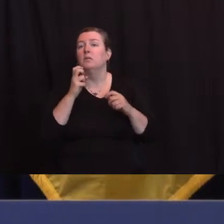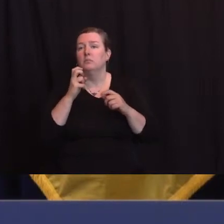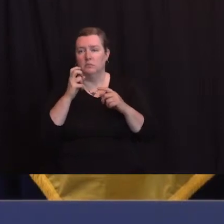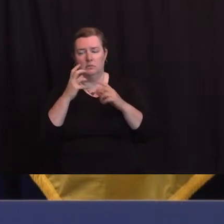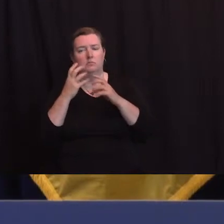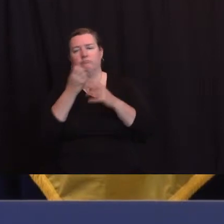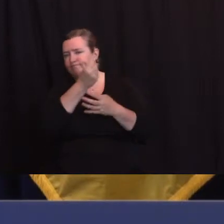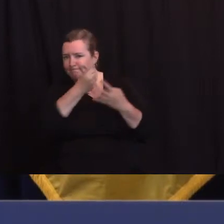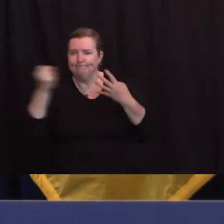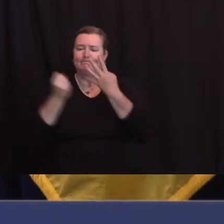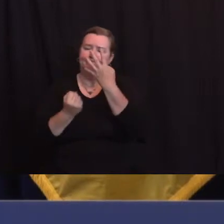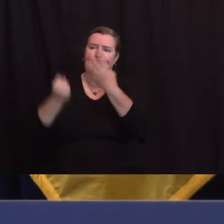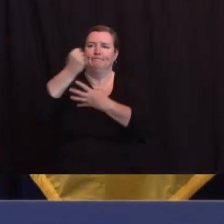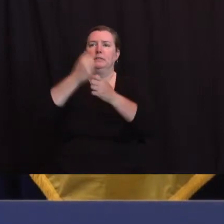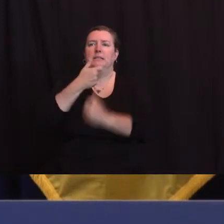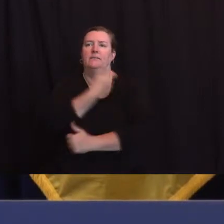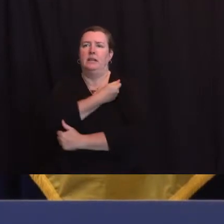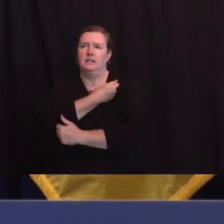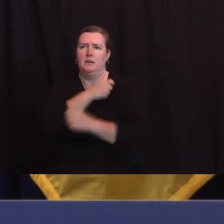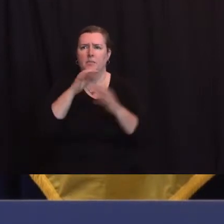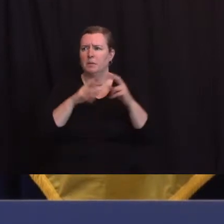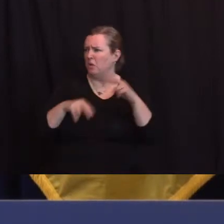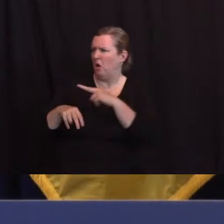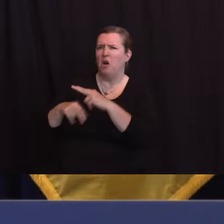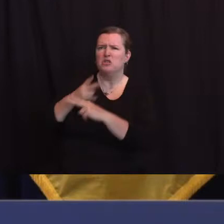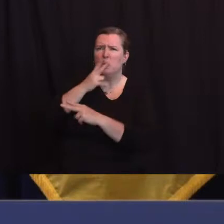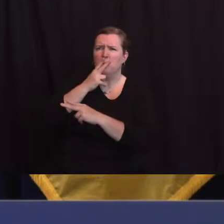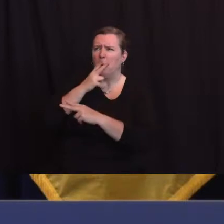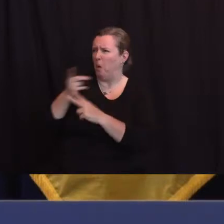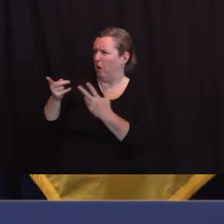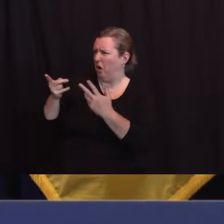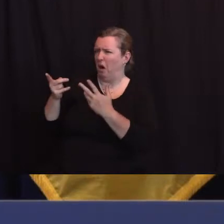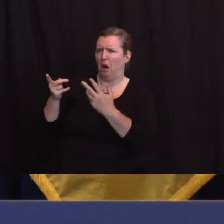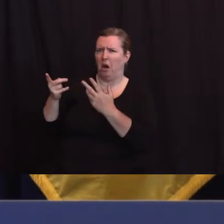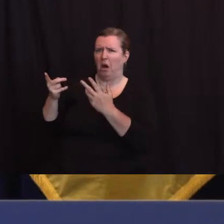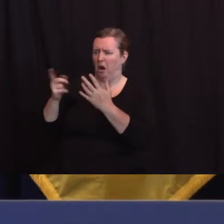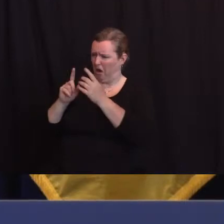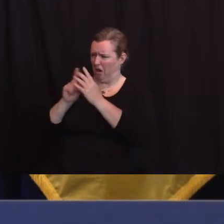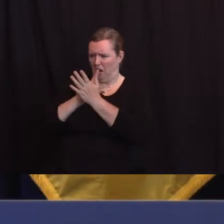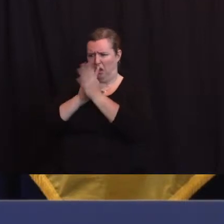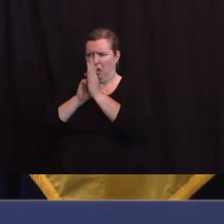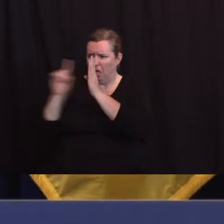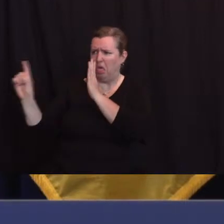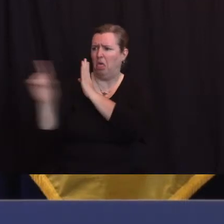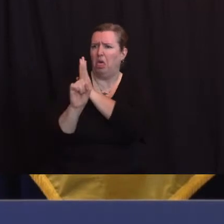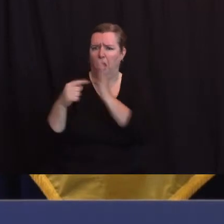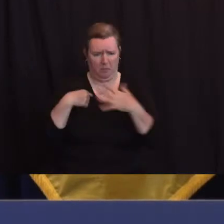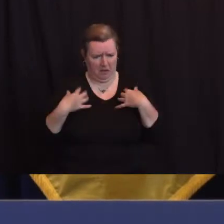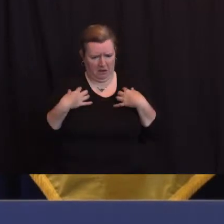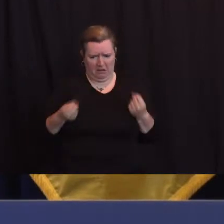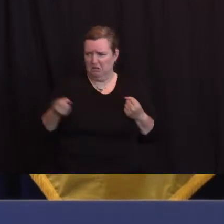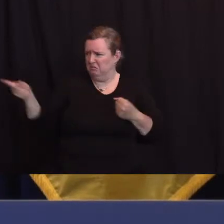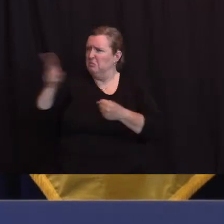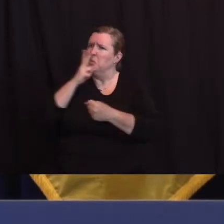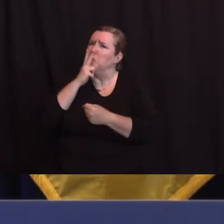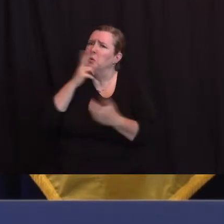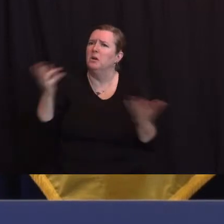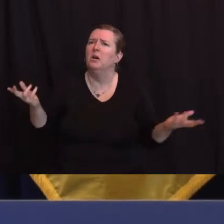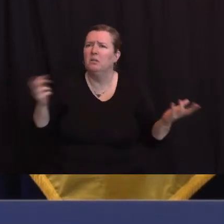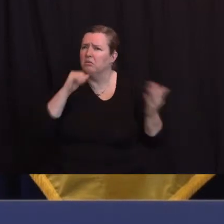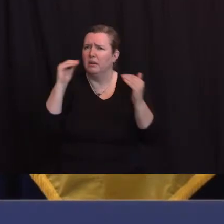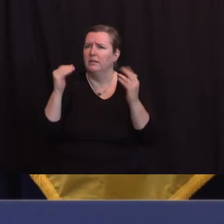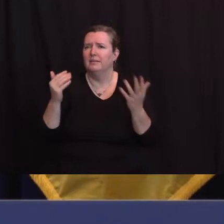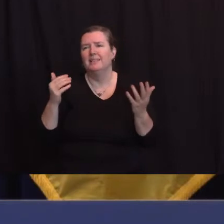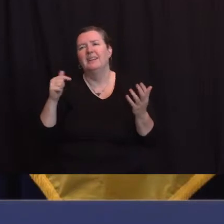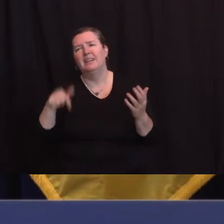Some people, not a lot of people, but some people criticize that. And again, I think I said, we're not here to judge or jury. We know this is a respiratory illness, and